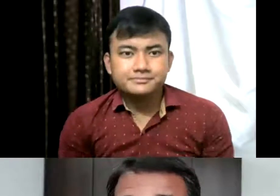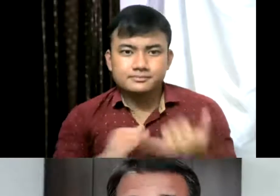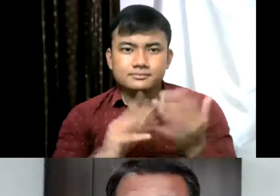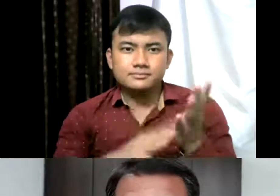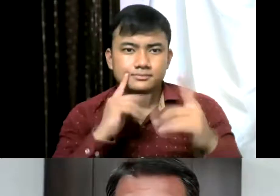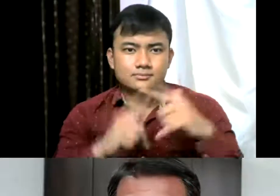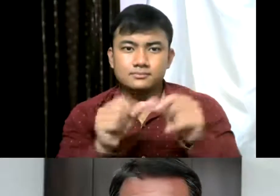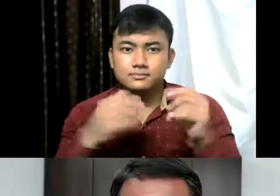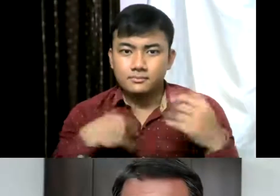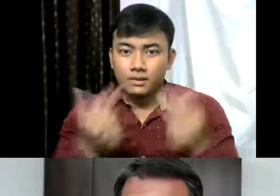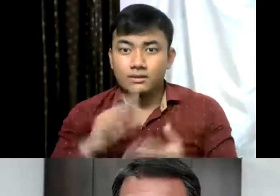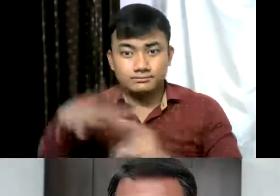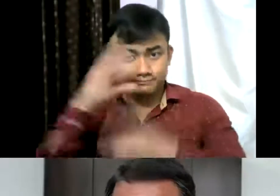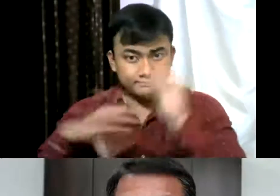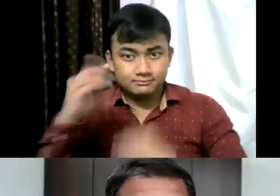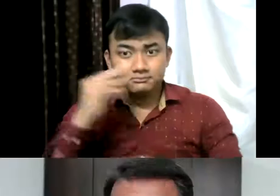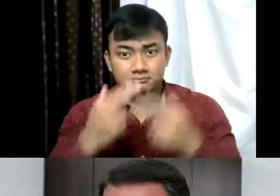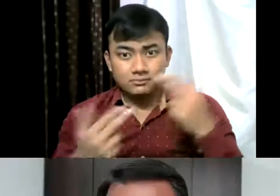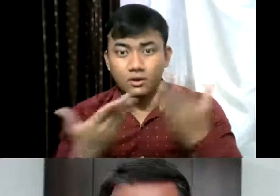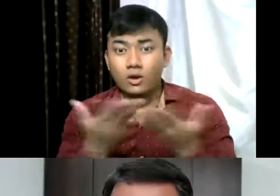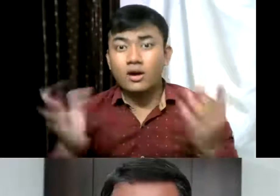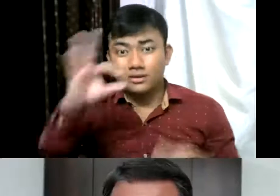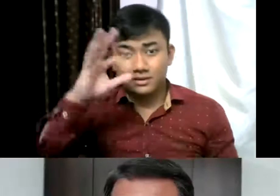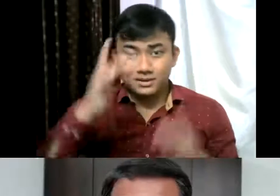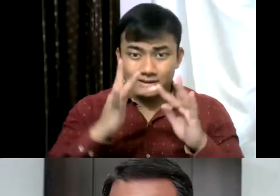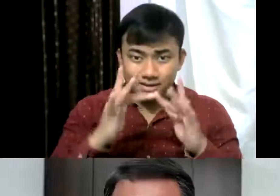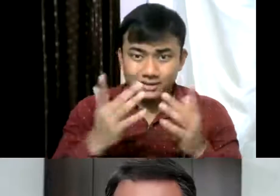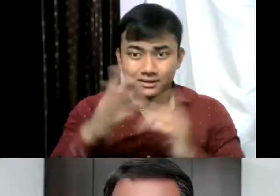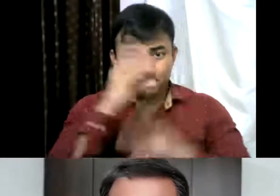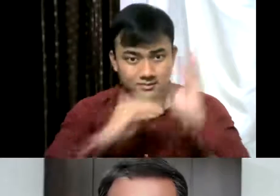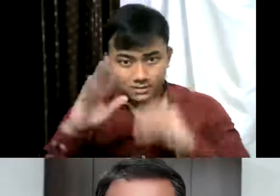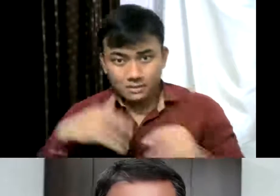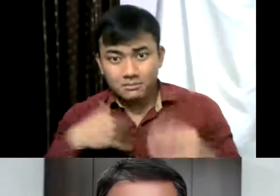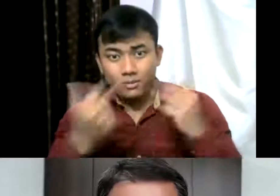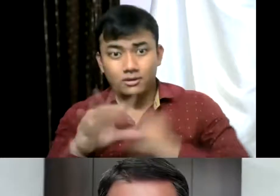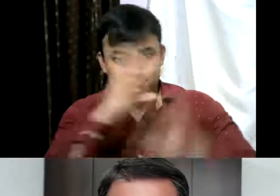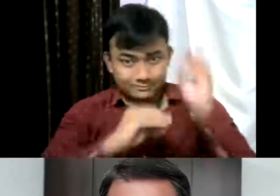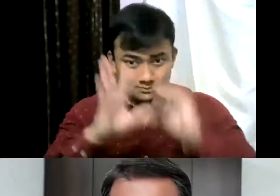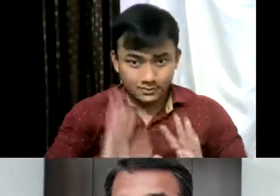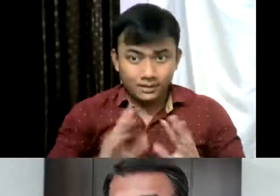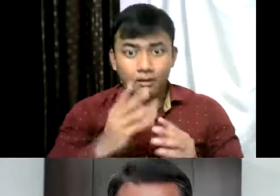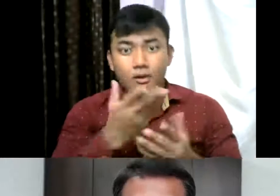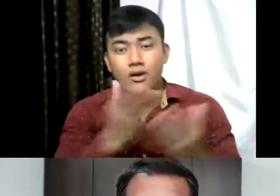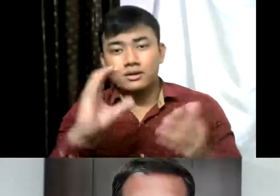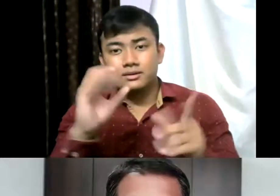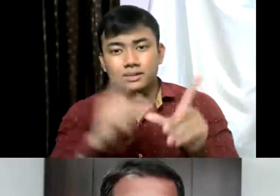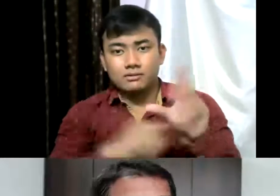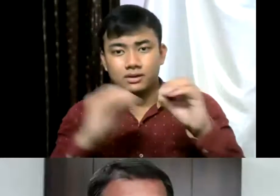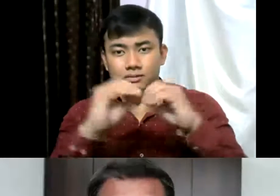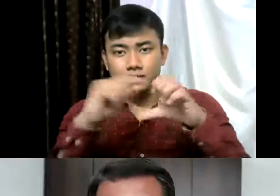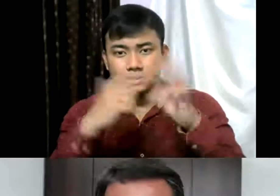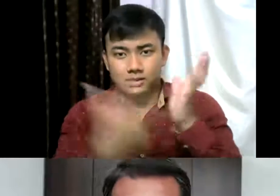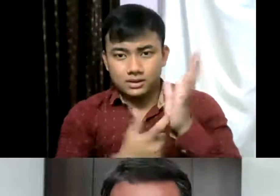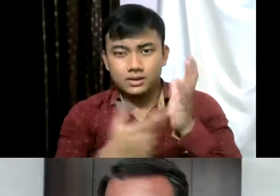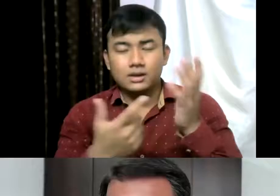lot more of also the online studies that you've done and the time you spend navigating the cyberspace and insights from there. So